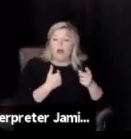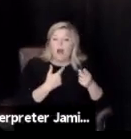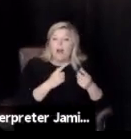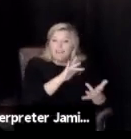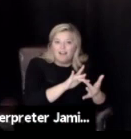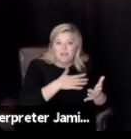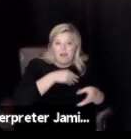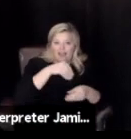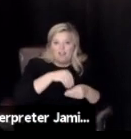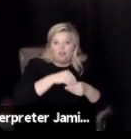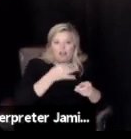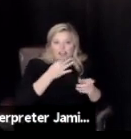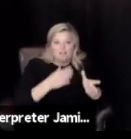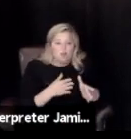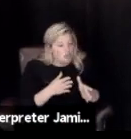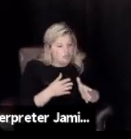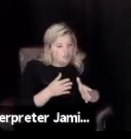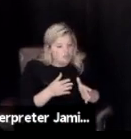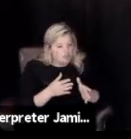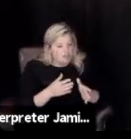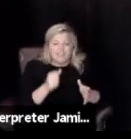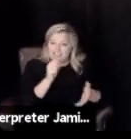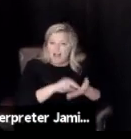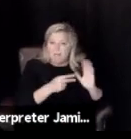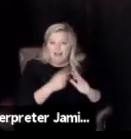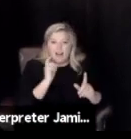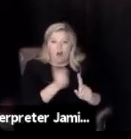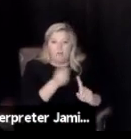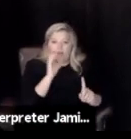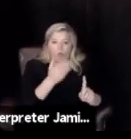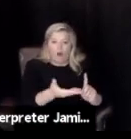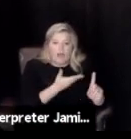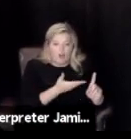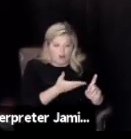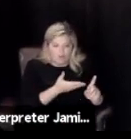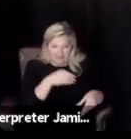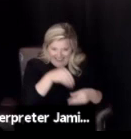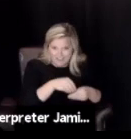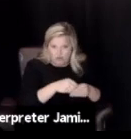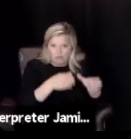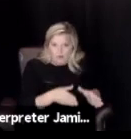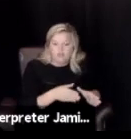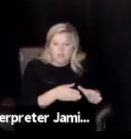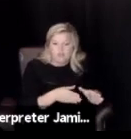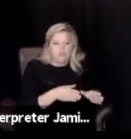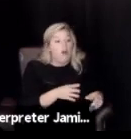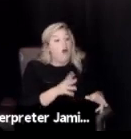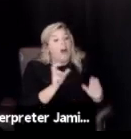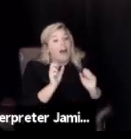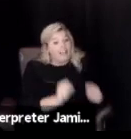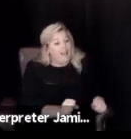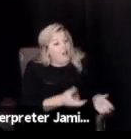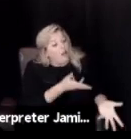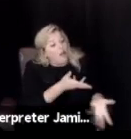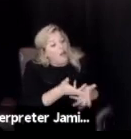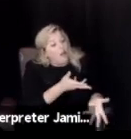doesn't mean that I'm going to hire somebody internal or I'm going to have somebody internal do the work. I can still hire somebody external,